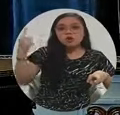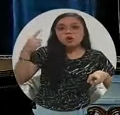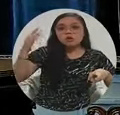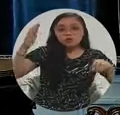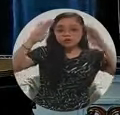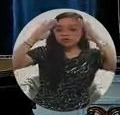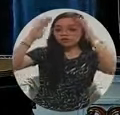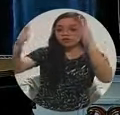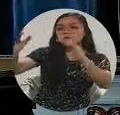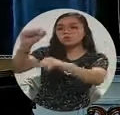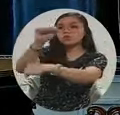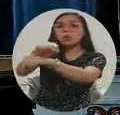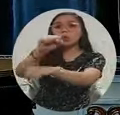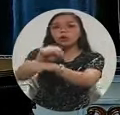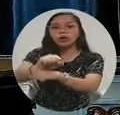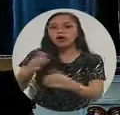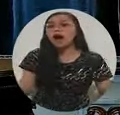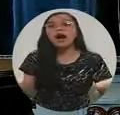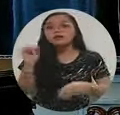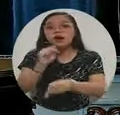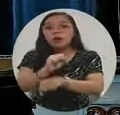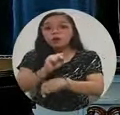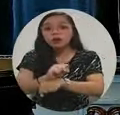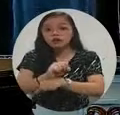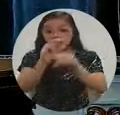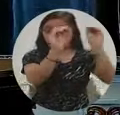Focus your mind on the work and the ministry.